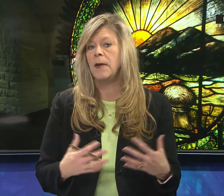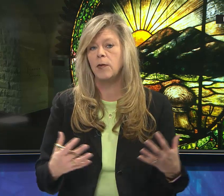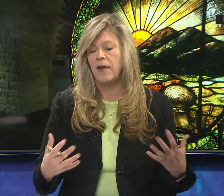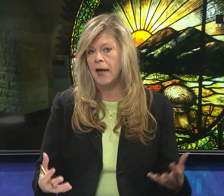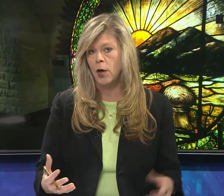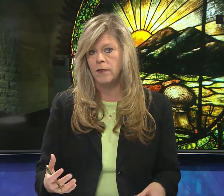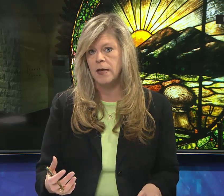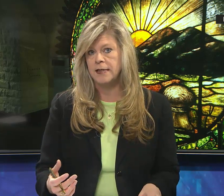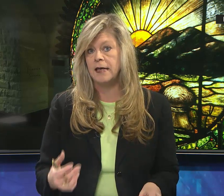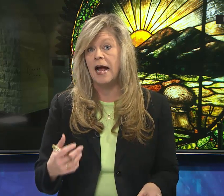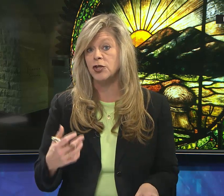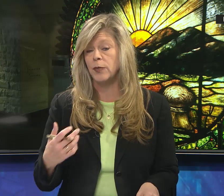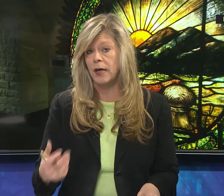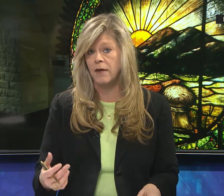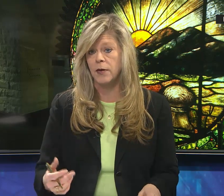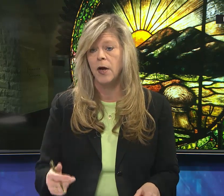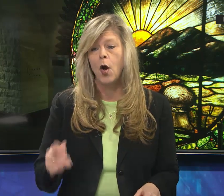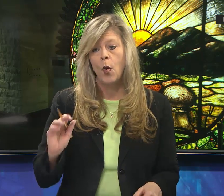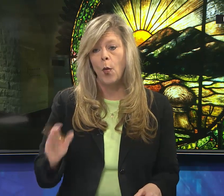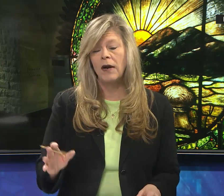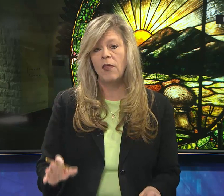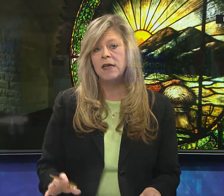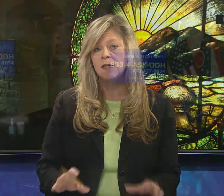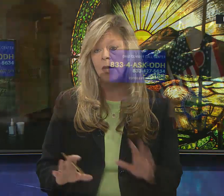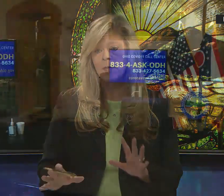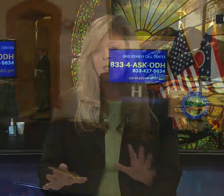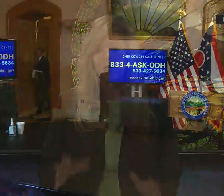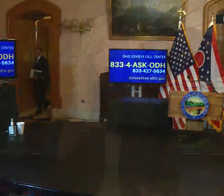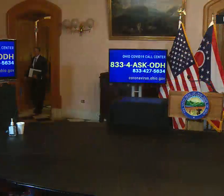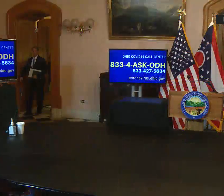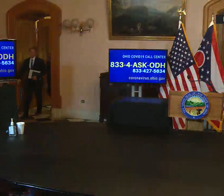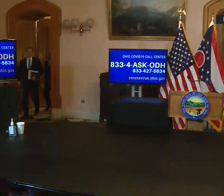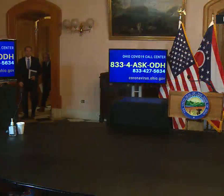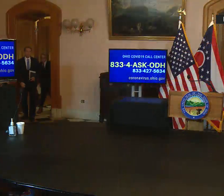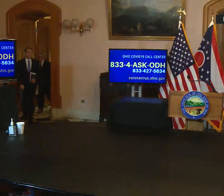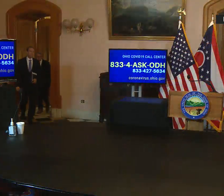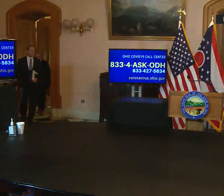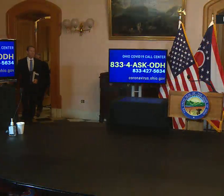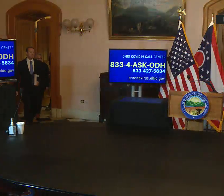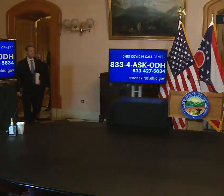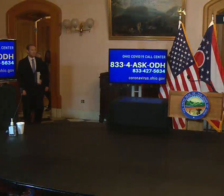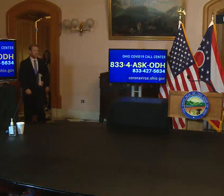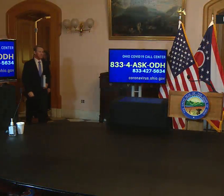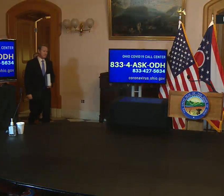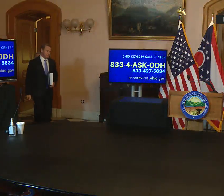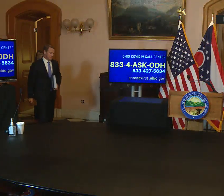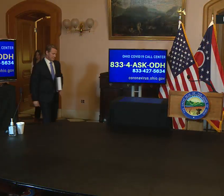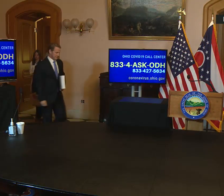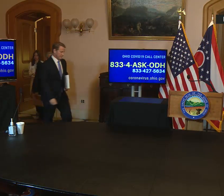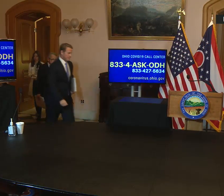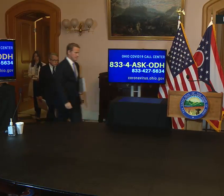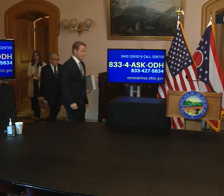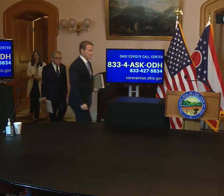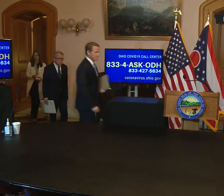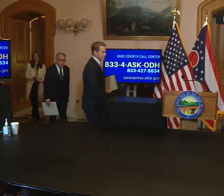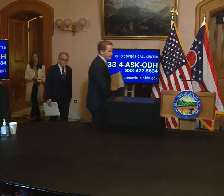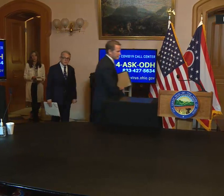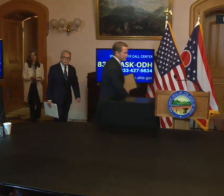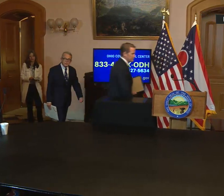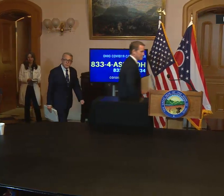how many people have had COVID-19 and actually recovered. One of the things that we hope to hear from the governor today is on prisons. There's some coronavirus spread in the prison